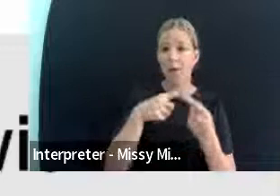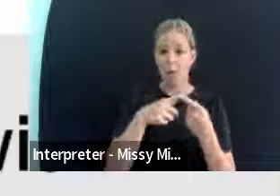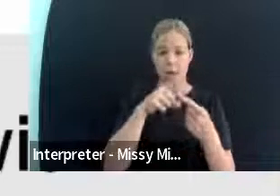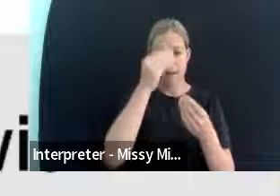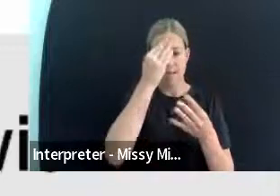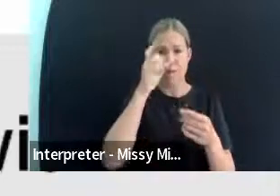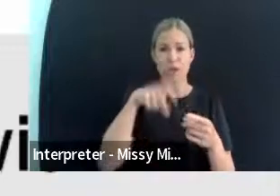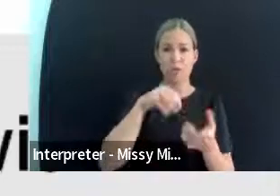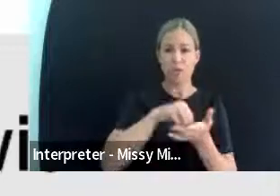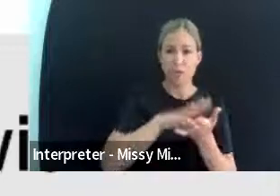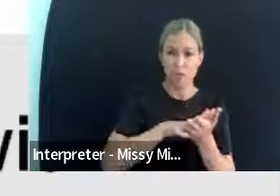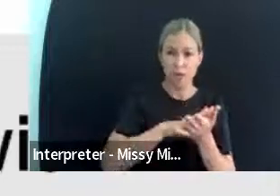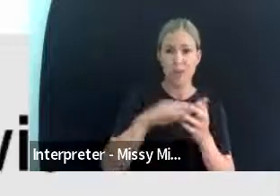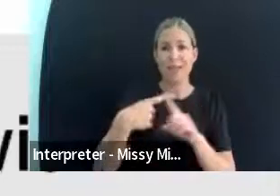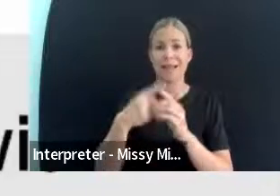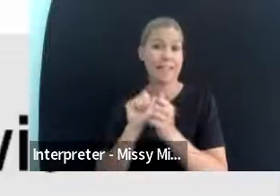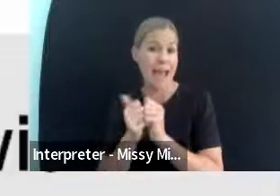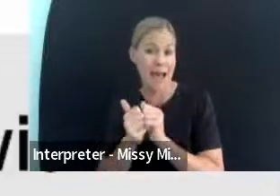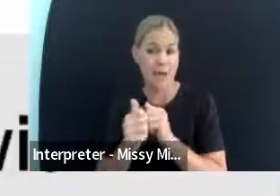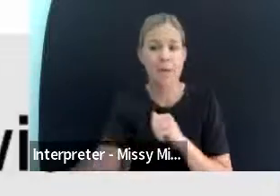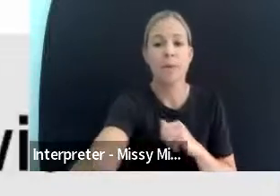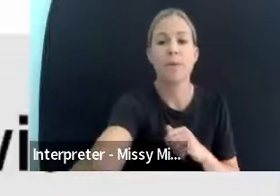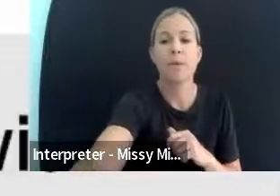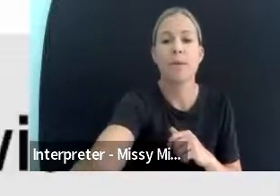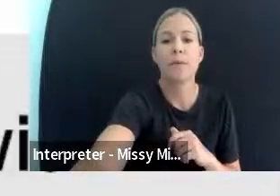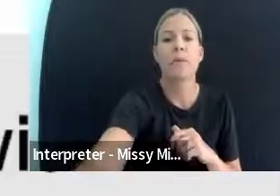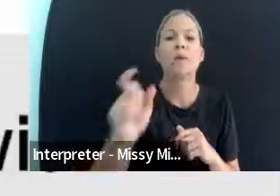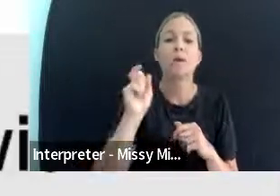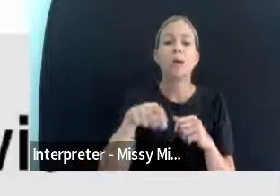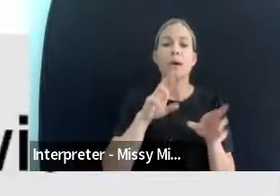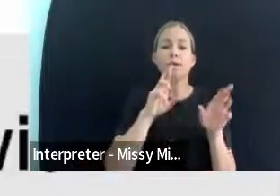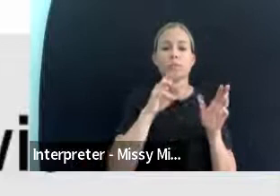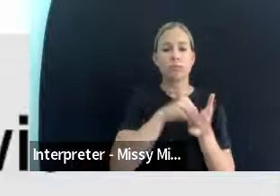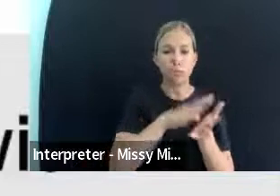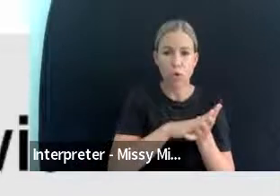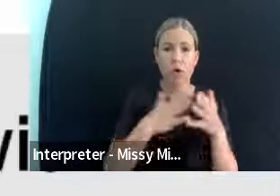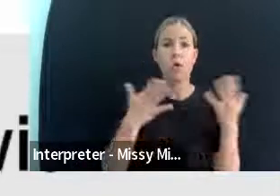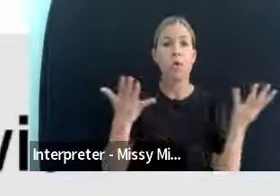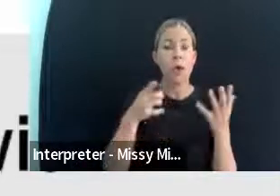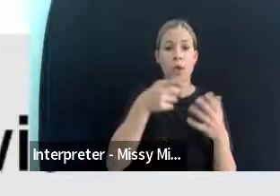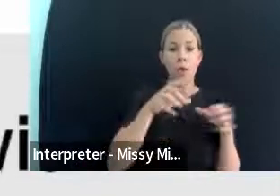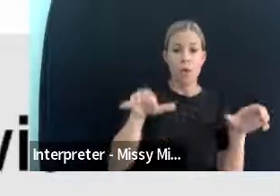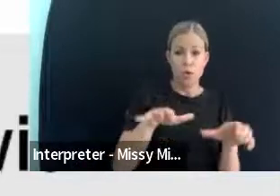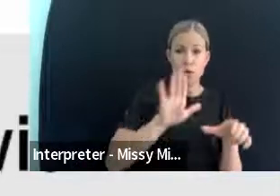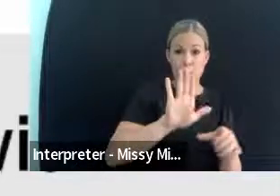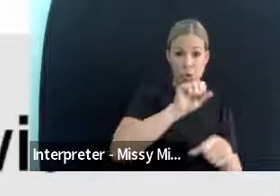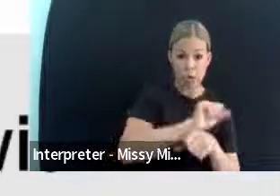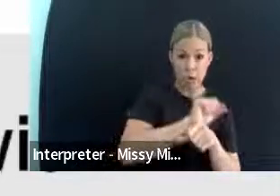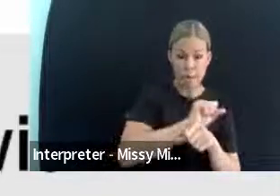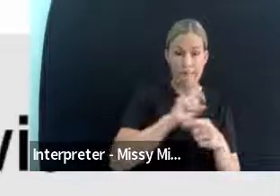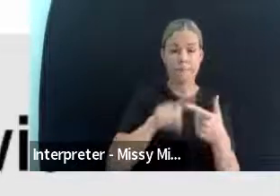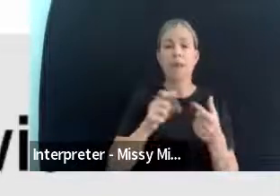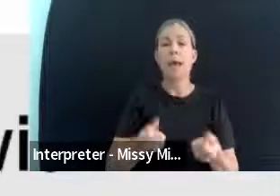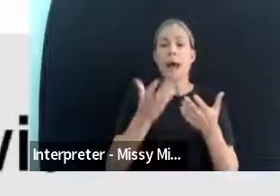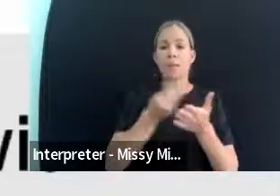should be reported. You need to report what you do at your job, how much money you make, and any changes that